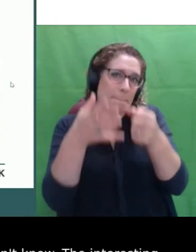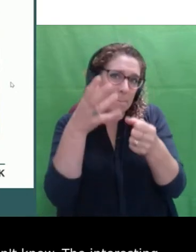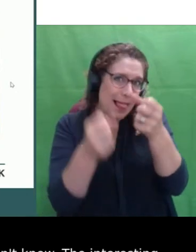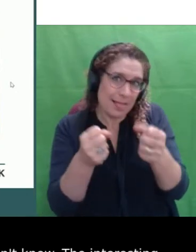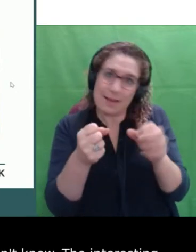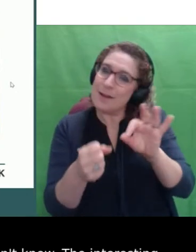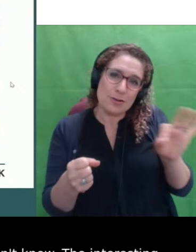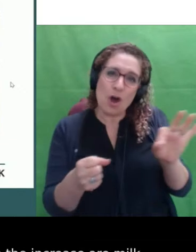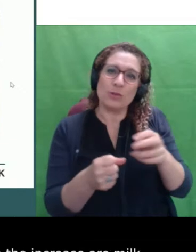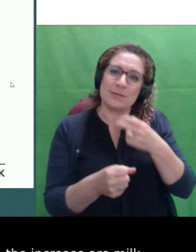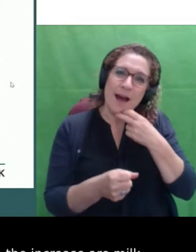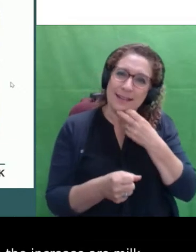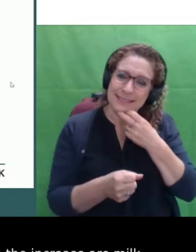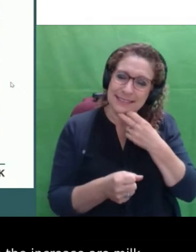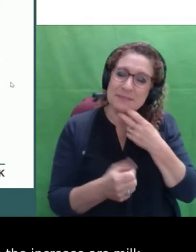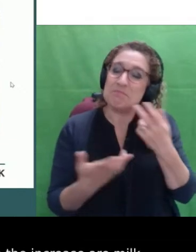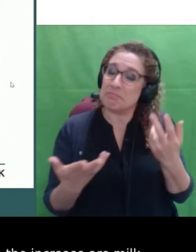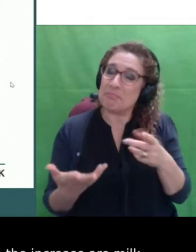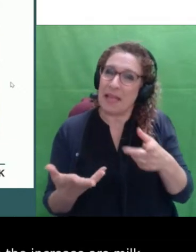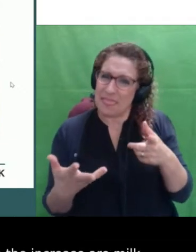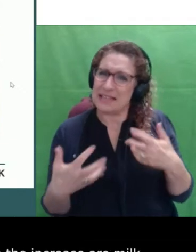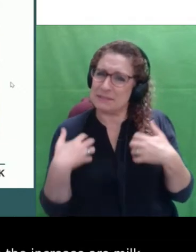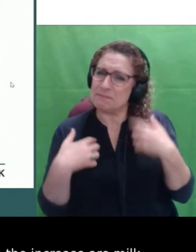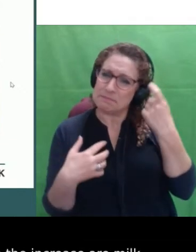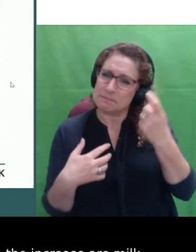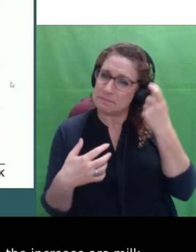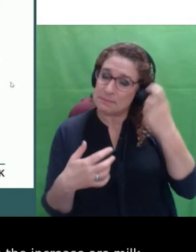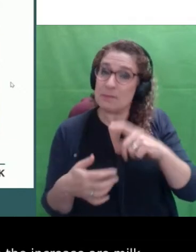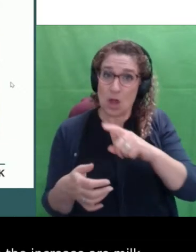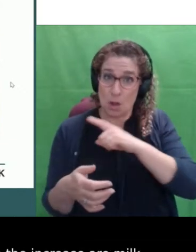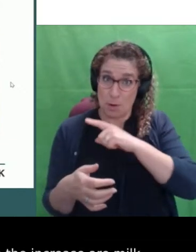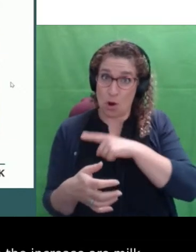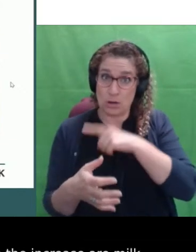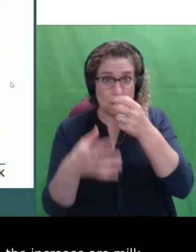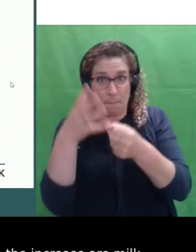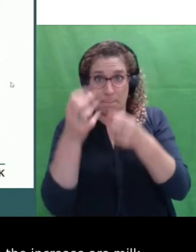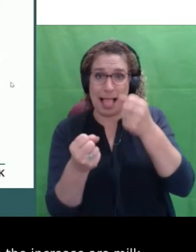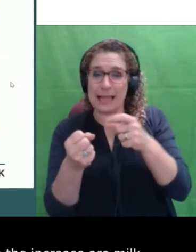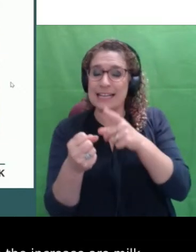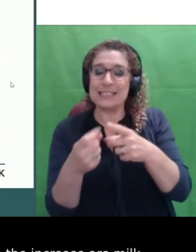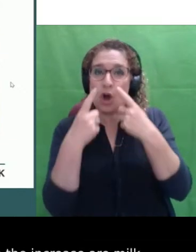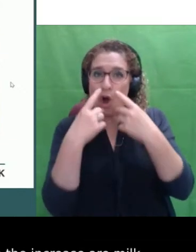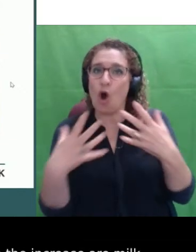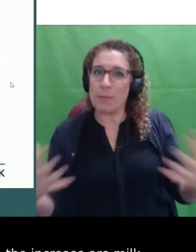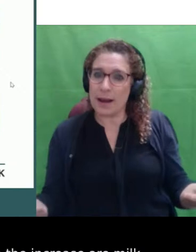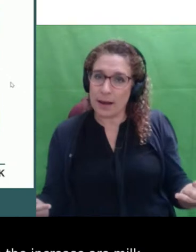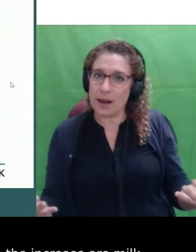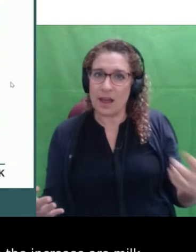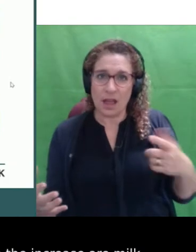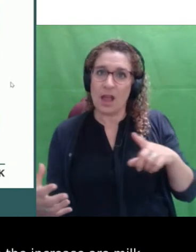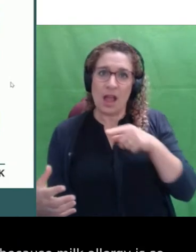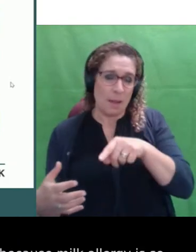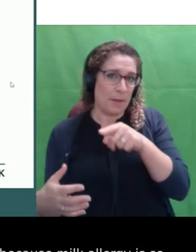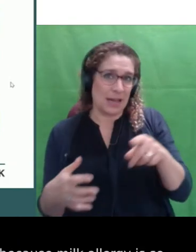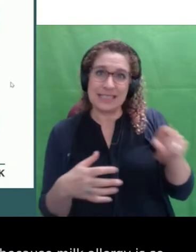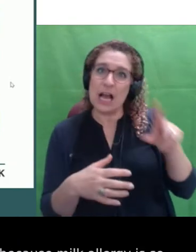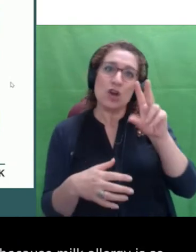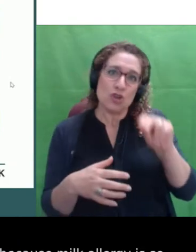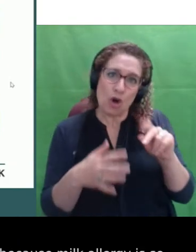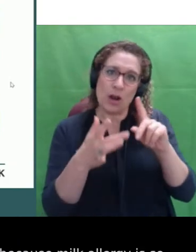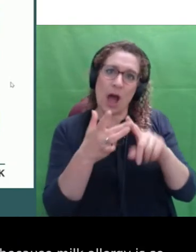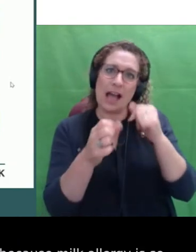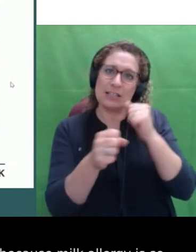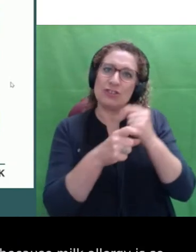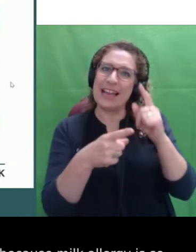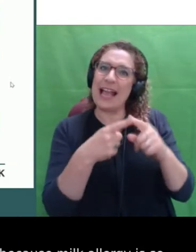so something to be very aware of i think because milk allergy is so common because of this difference of the non-ige mediated milk allergy